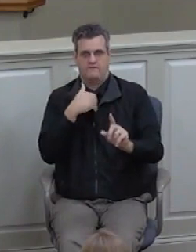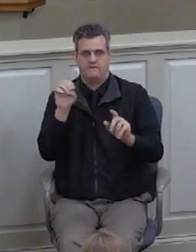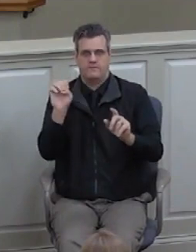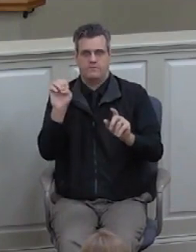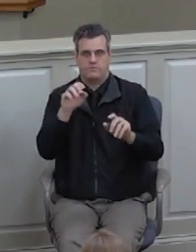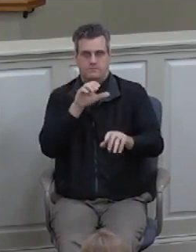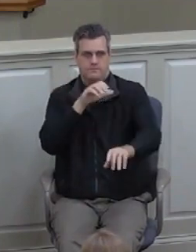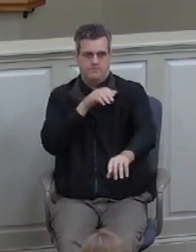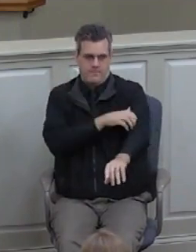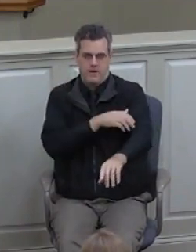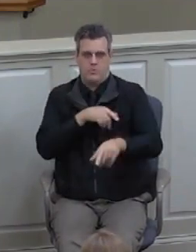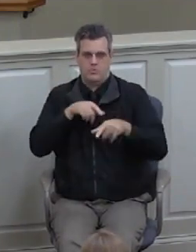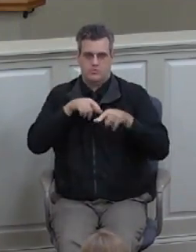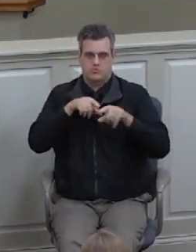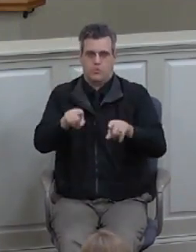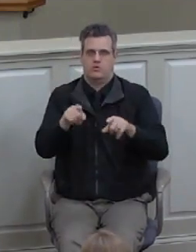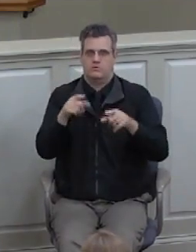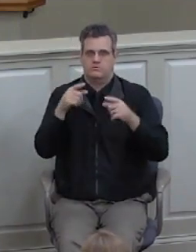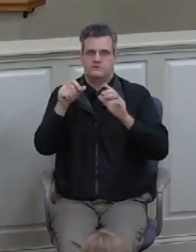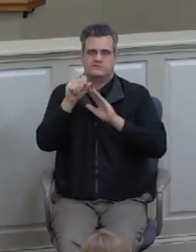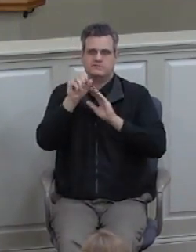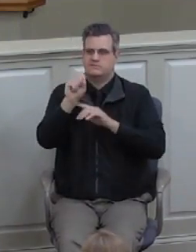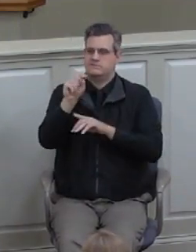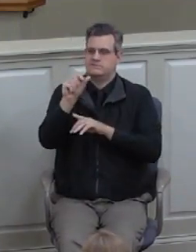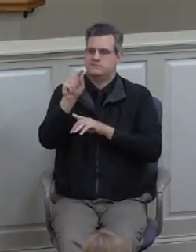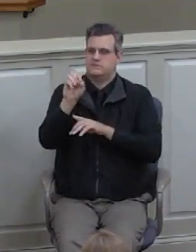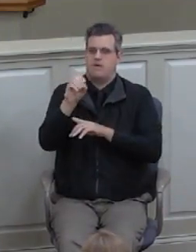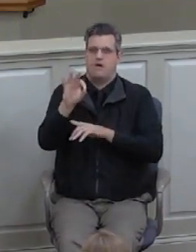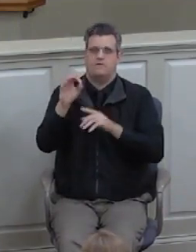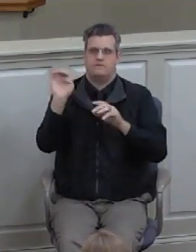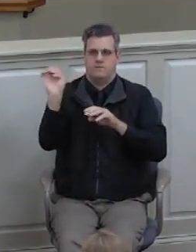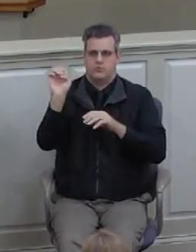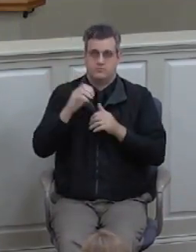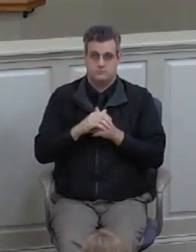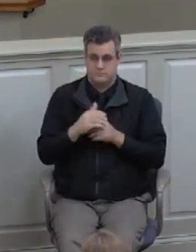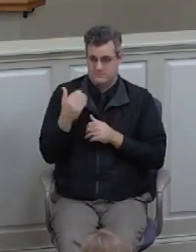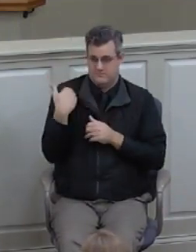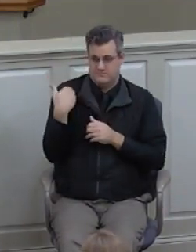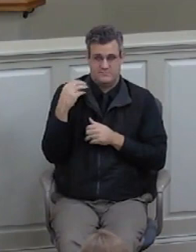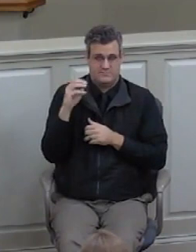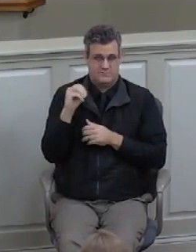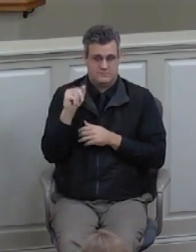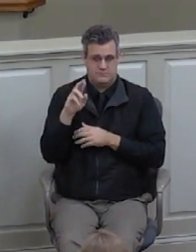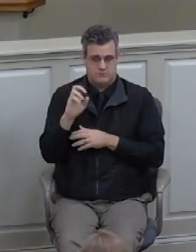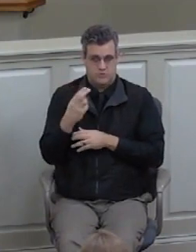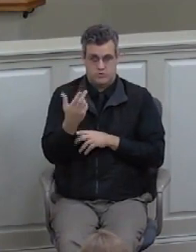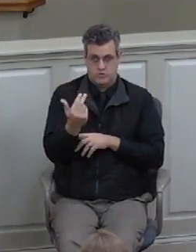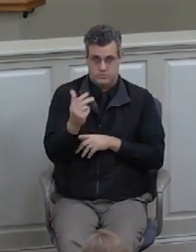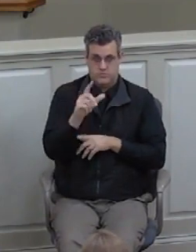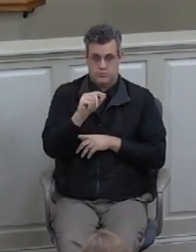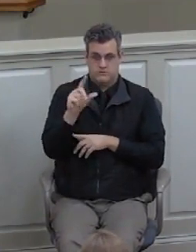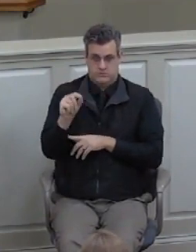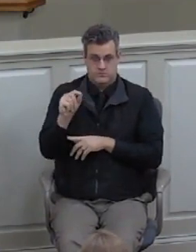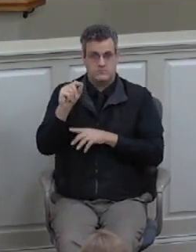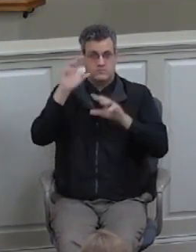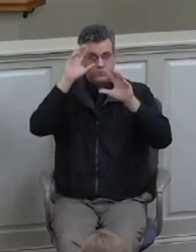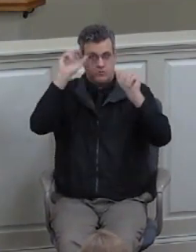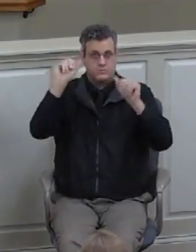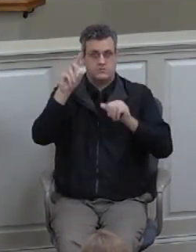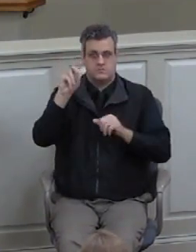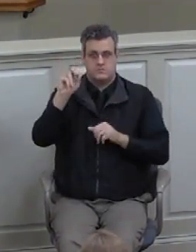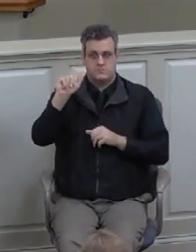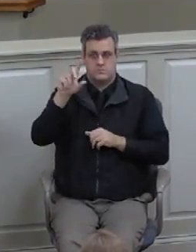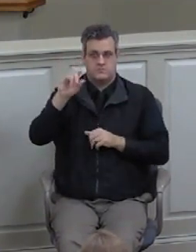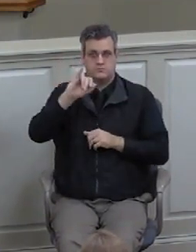a declared state of emergency. Whereas on March 13th, 2020, President Donald J. Trump declared